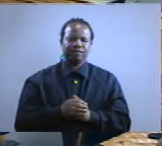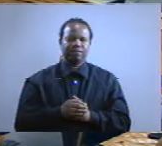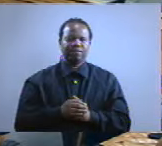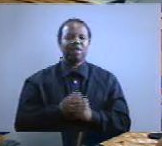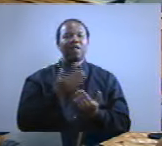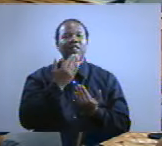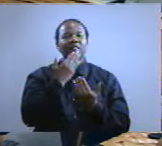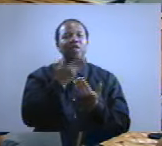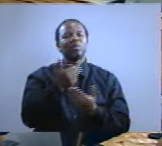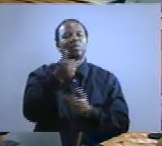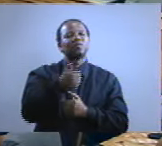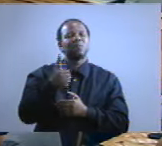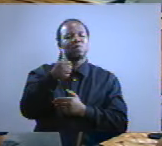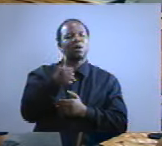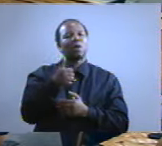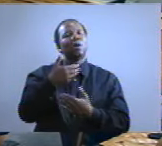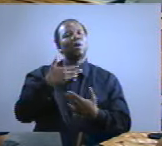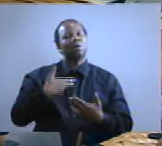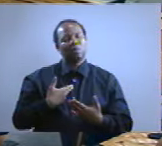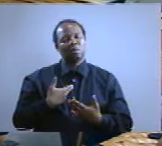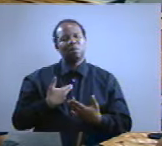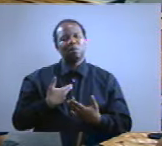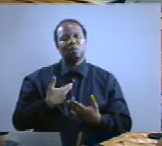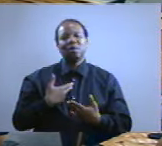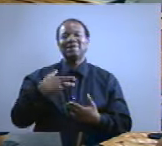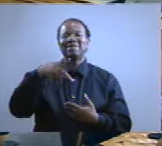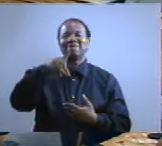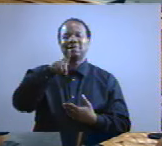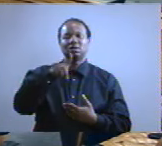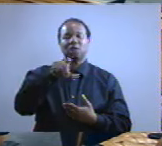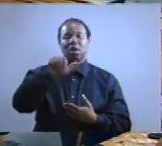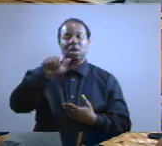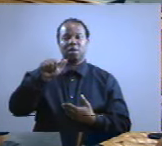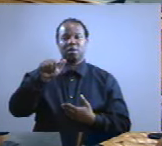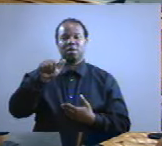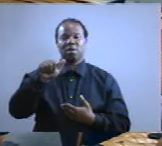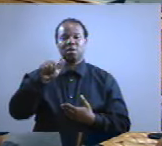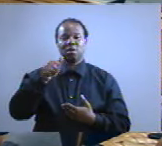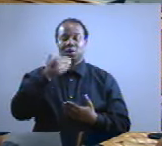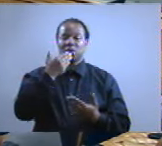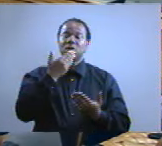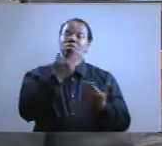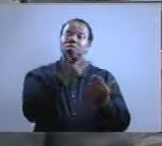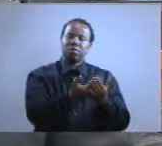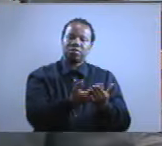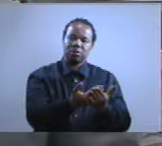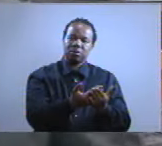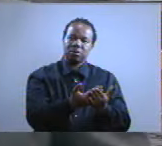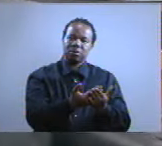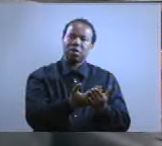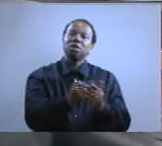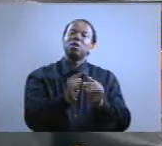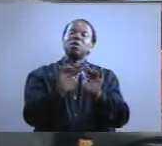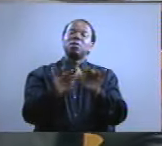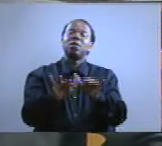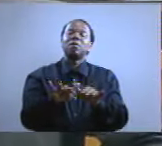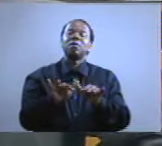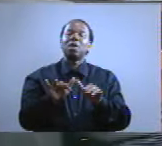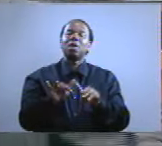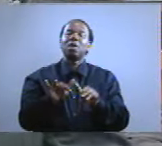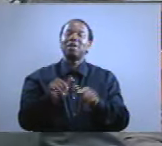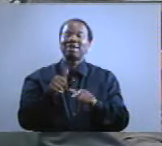Thank you, Speaker. I hereby move on behalf of the Democratic Alliance that the House notes with great sadness the death of